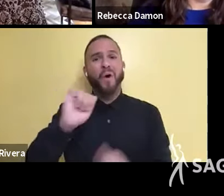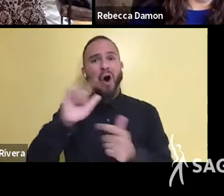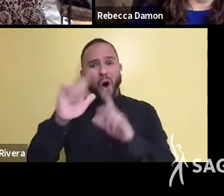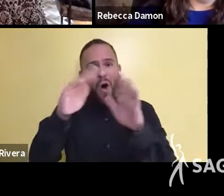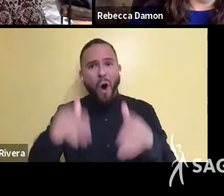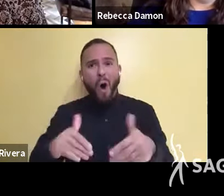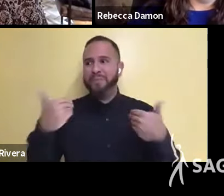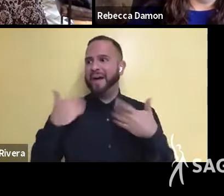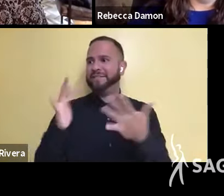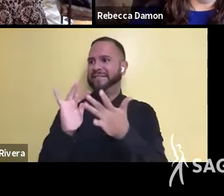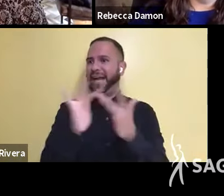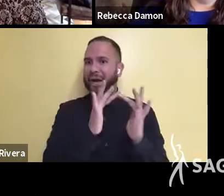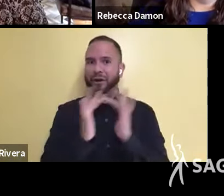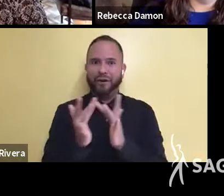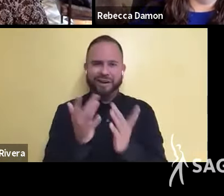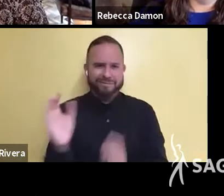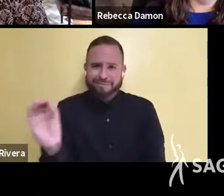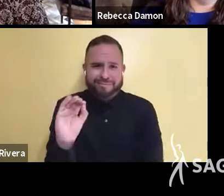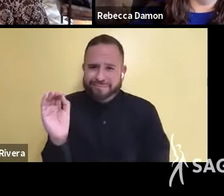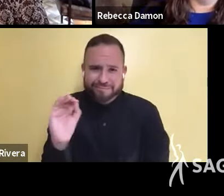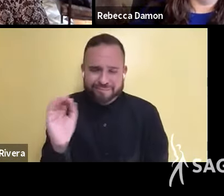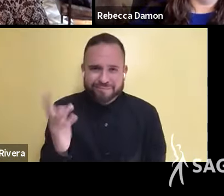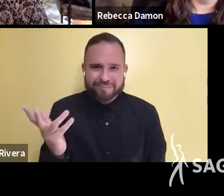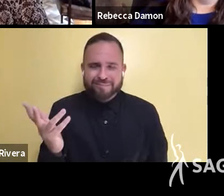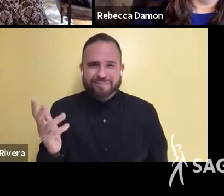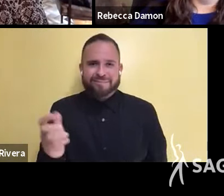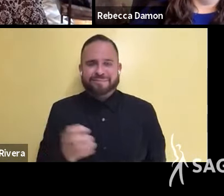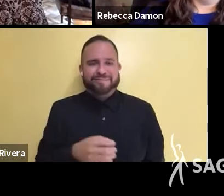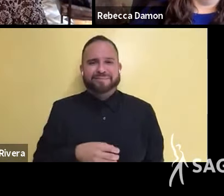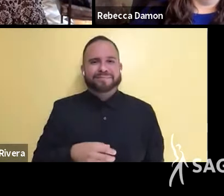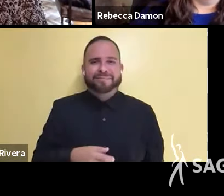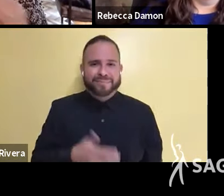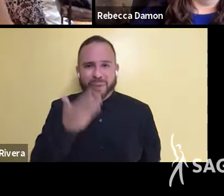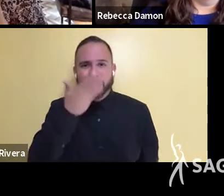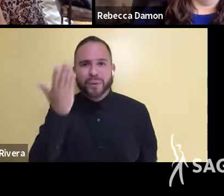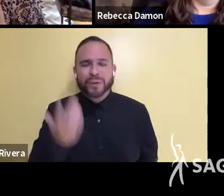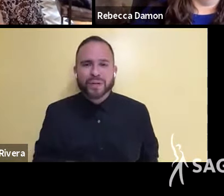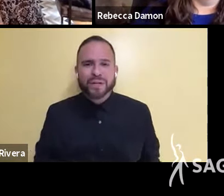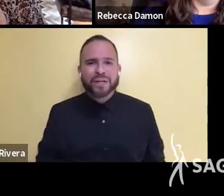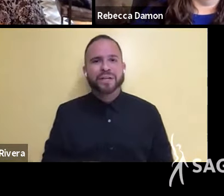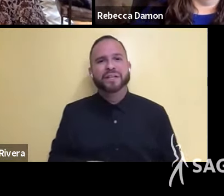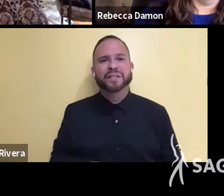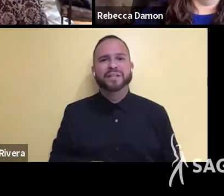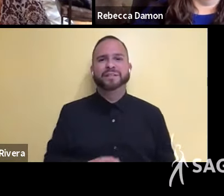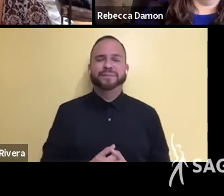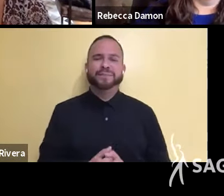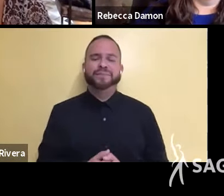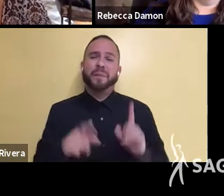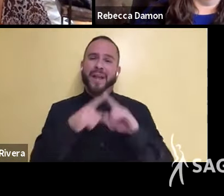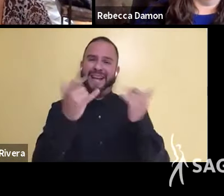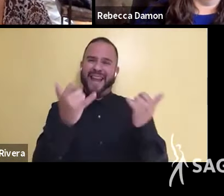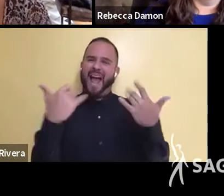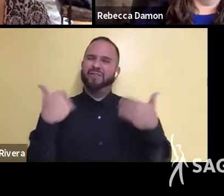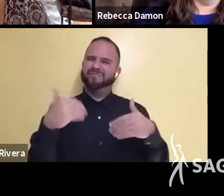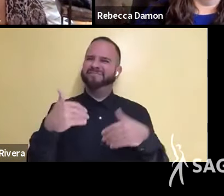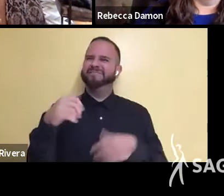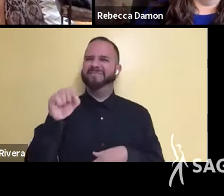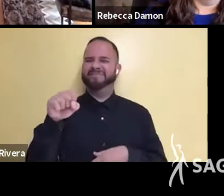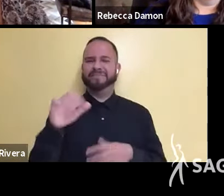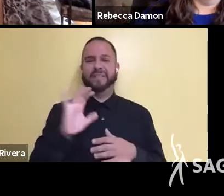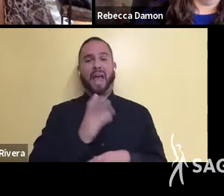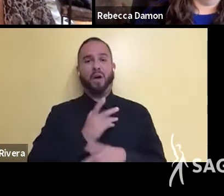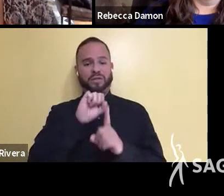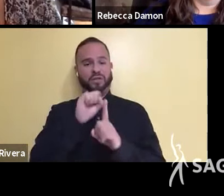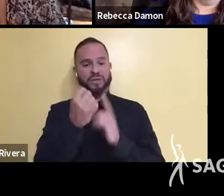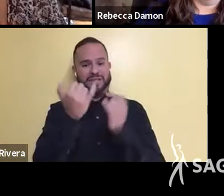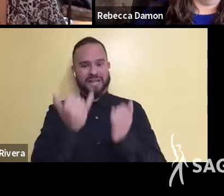So yeah, we are definitely in a situation where we need to have